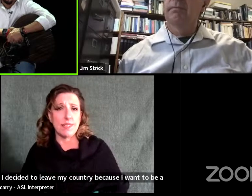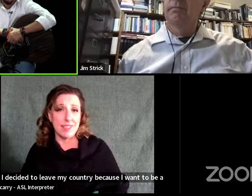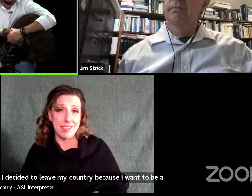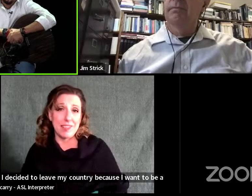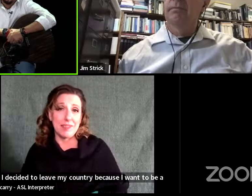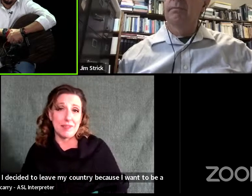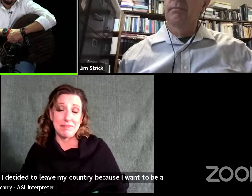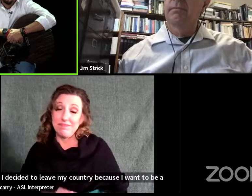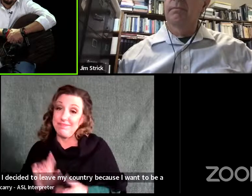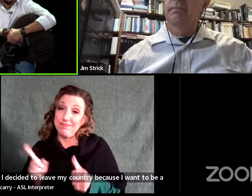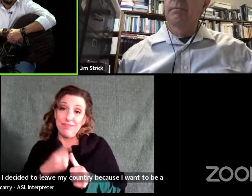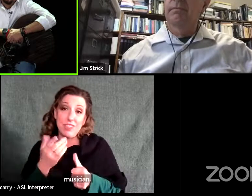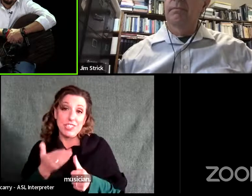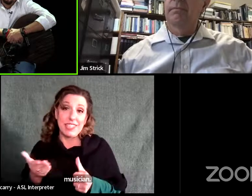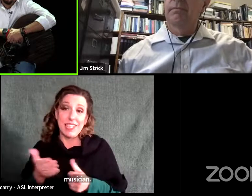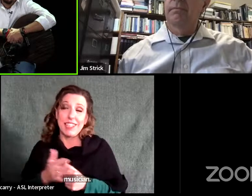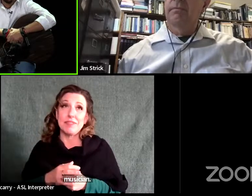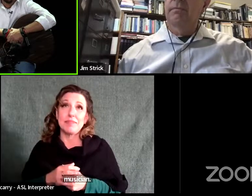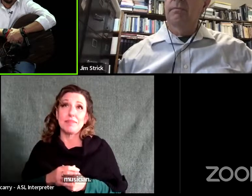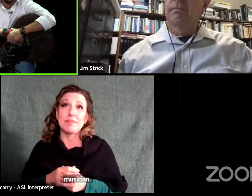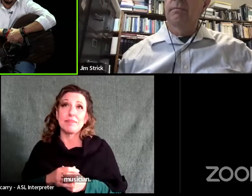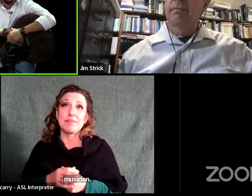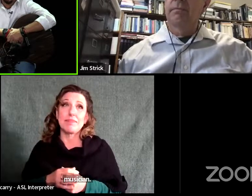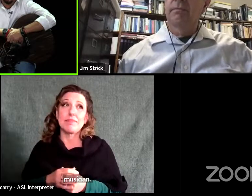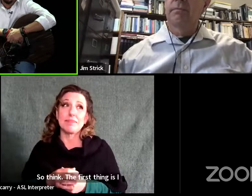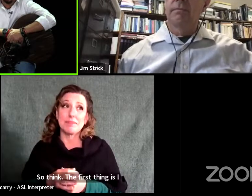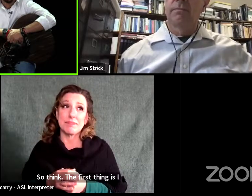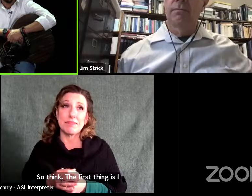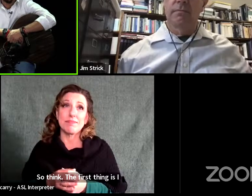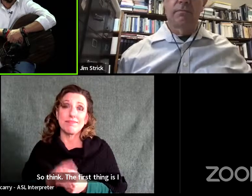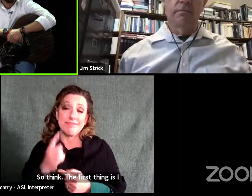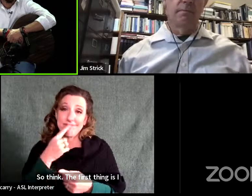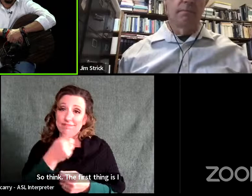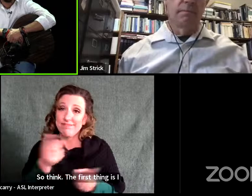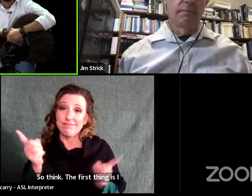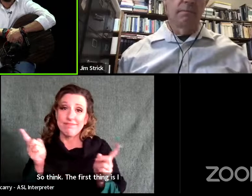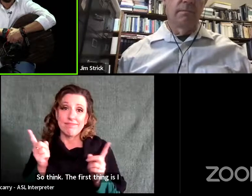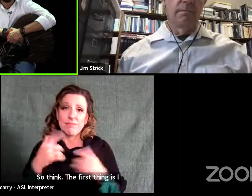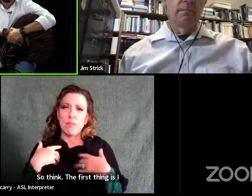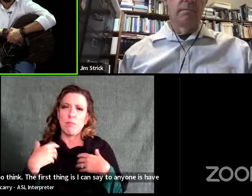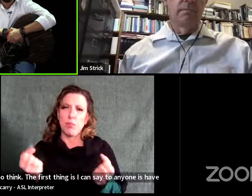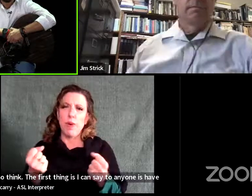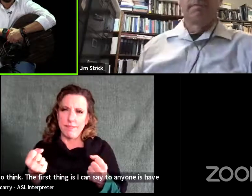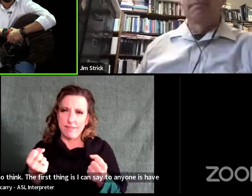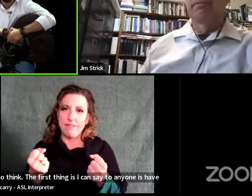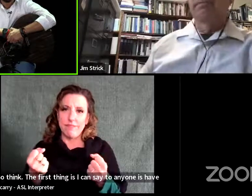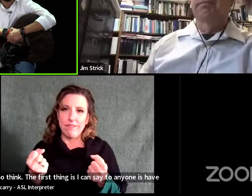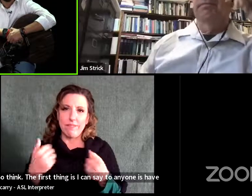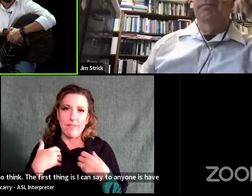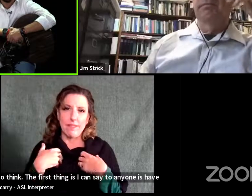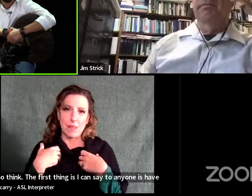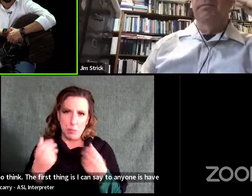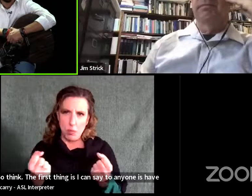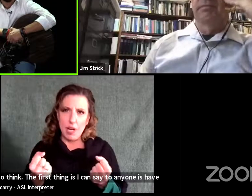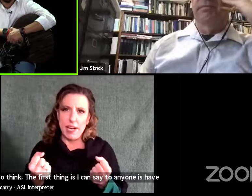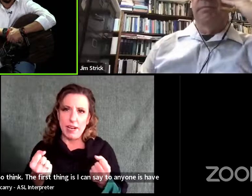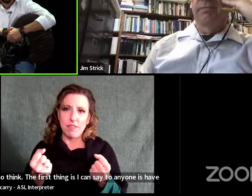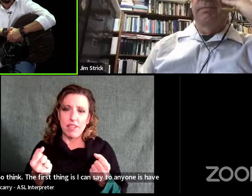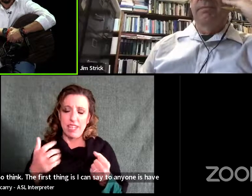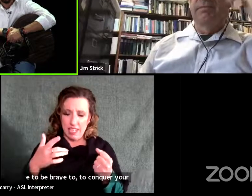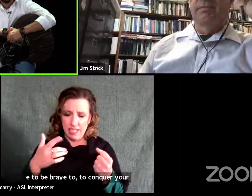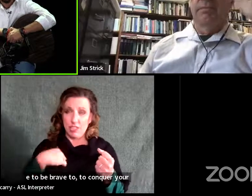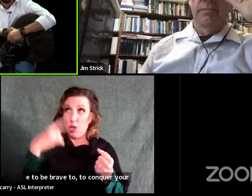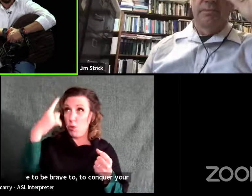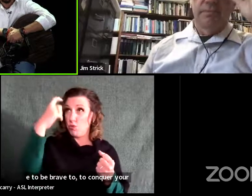the first thing is I can say to anyone is have to be brave to conquer your own